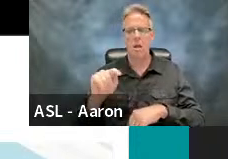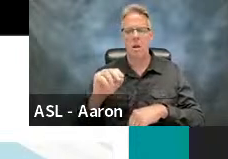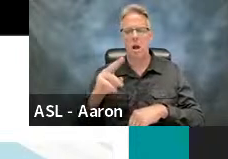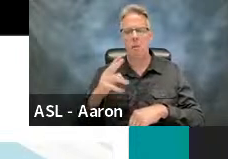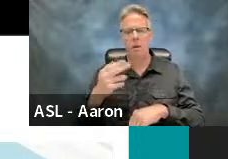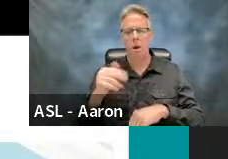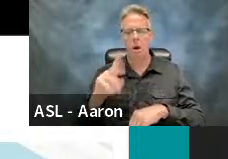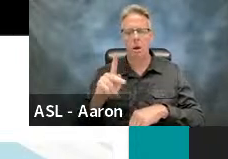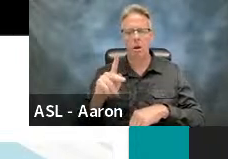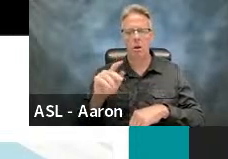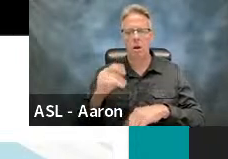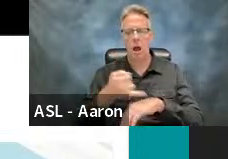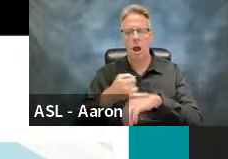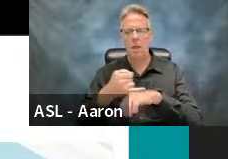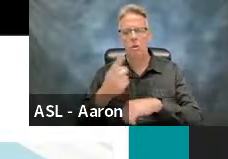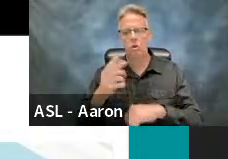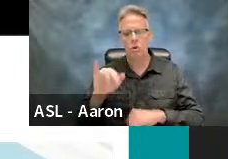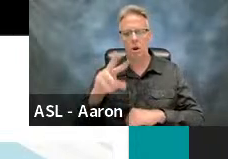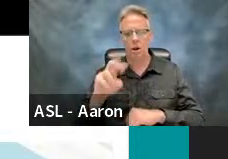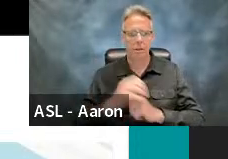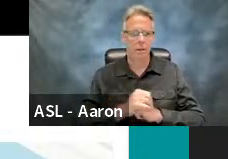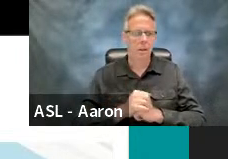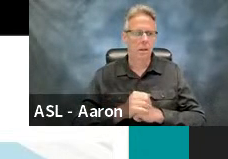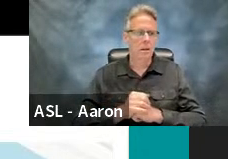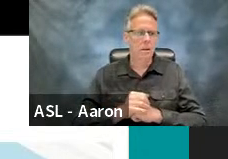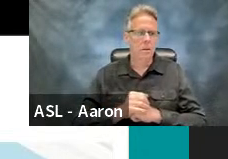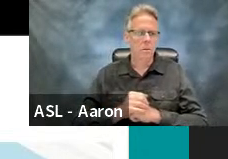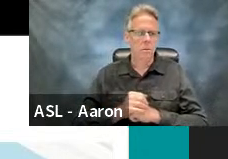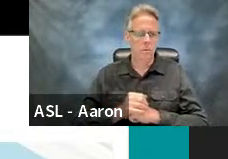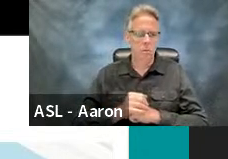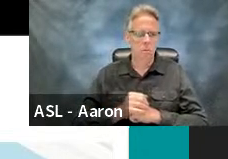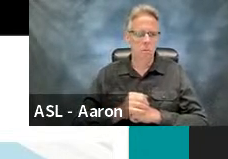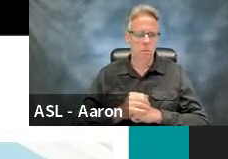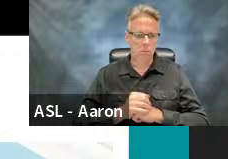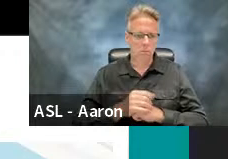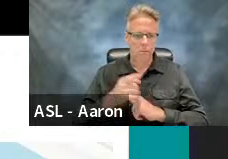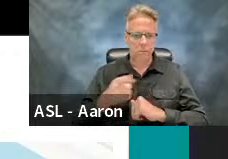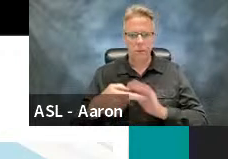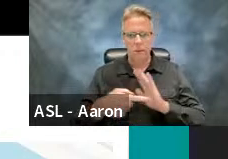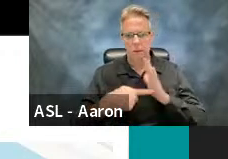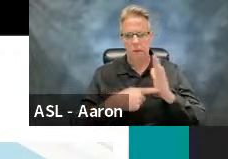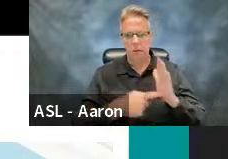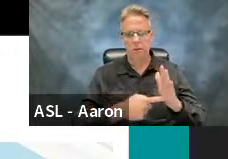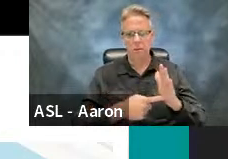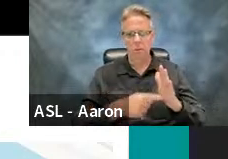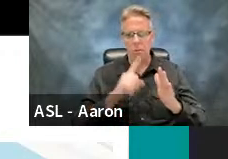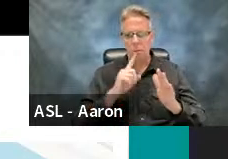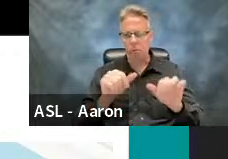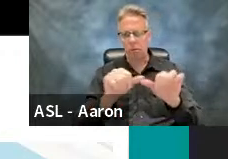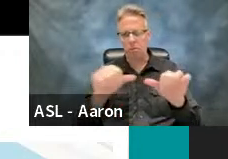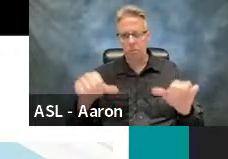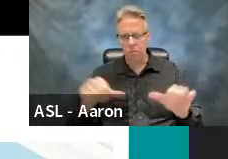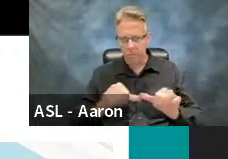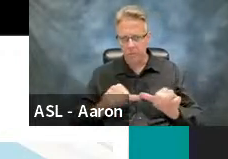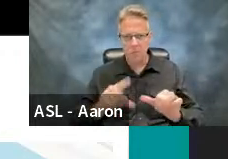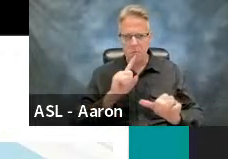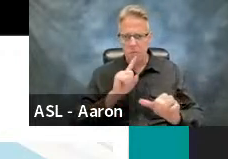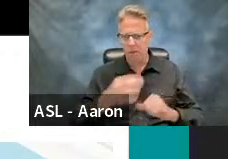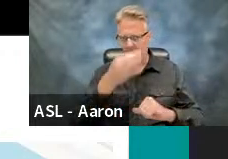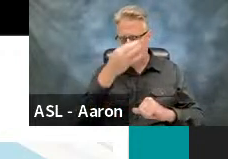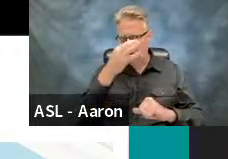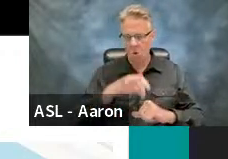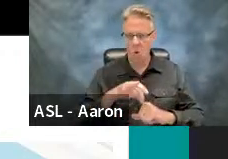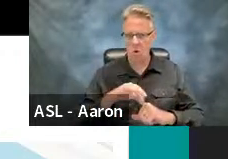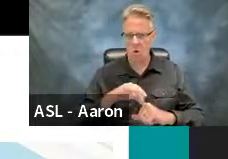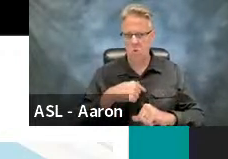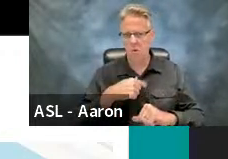Drive. These stations, as we start showing them, are representative locations. They're very close to where we think we